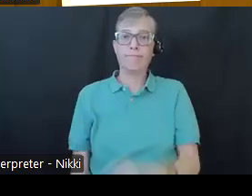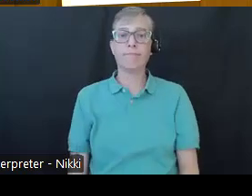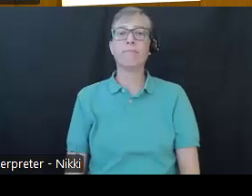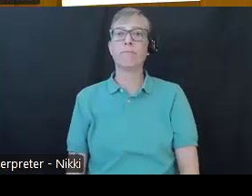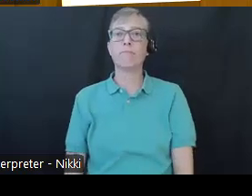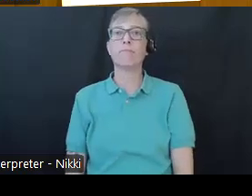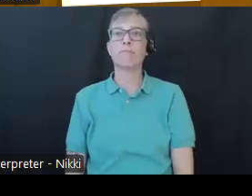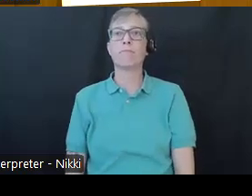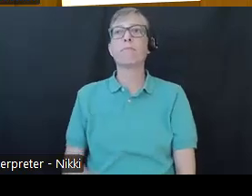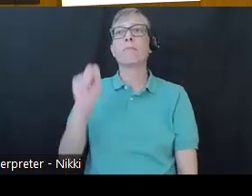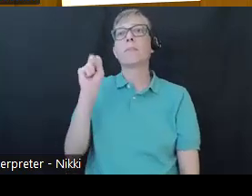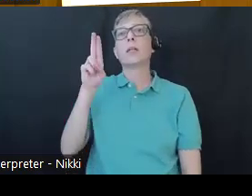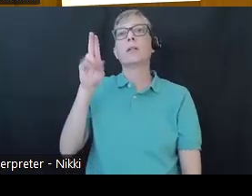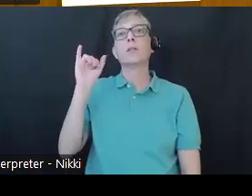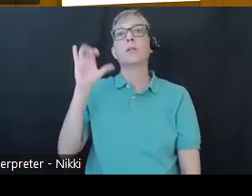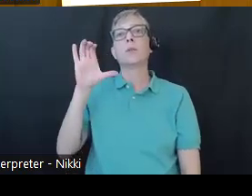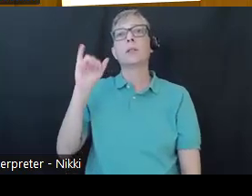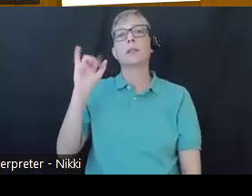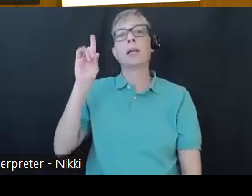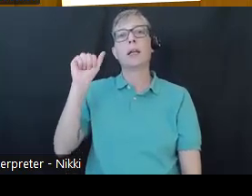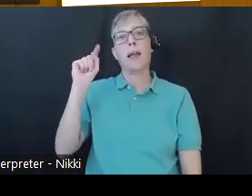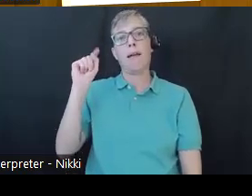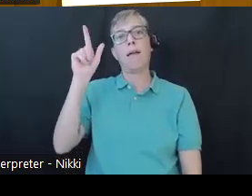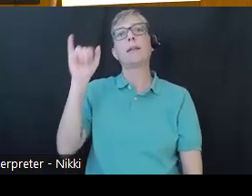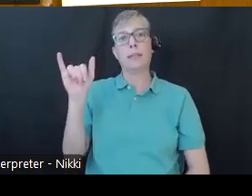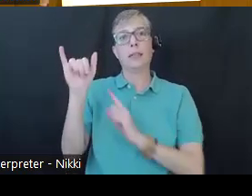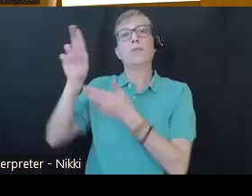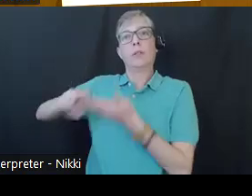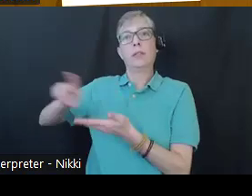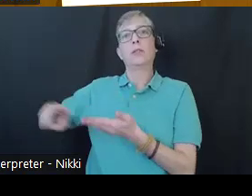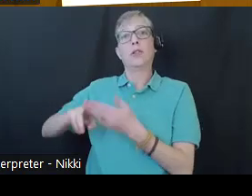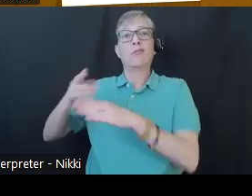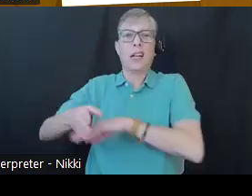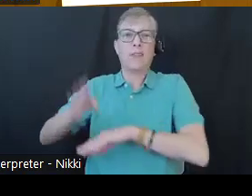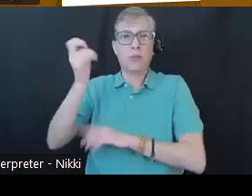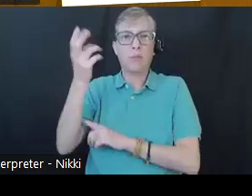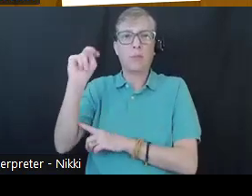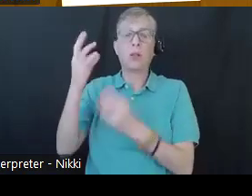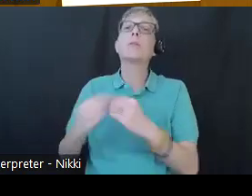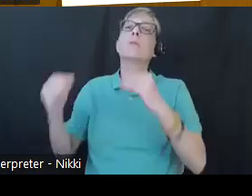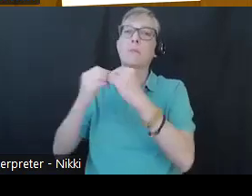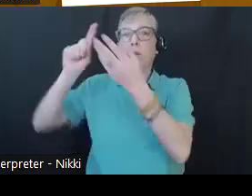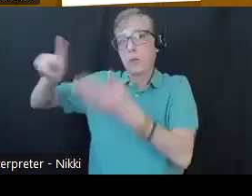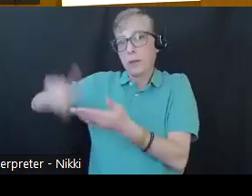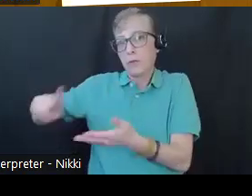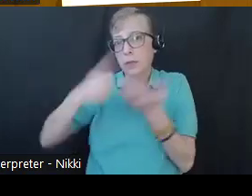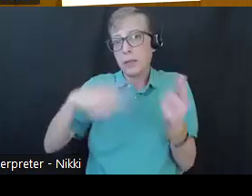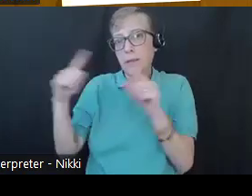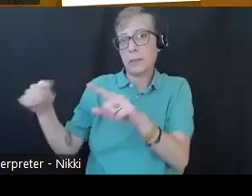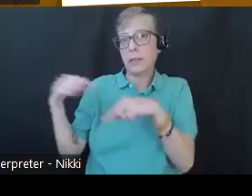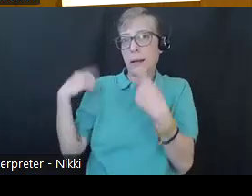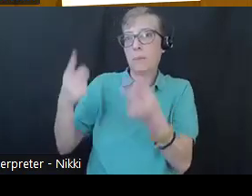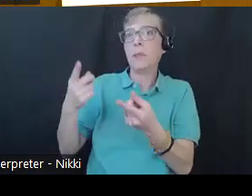done on suicidality after burns. The suicide rates are about 5 times higher in the burn population than the general